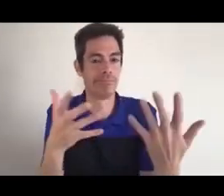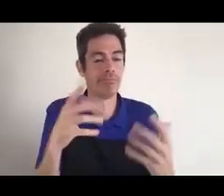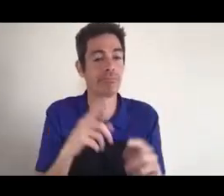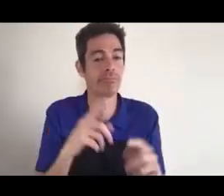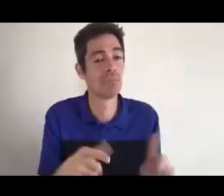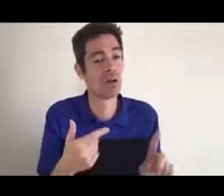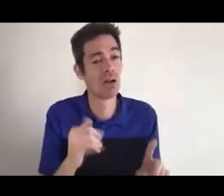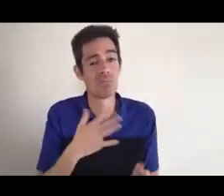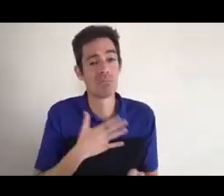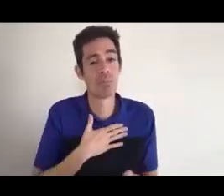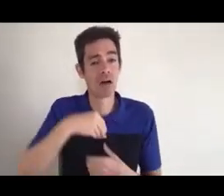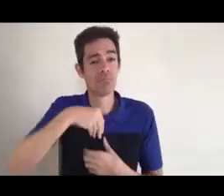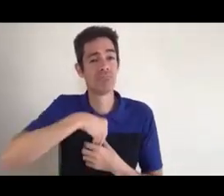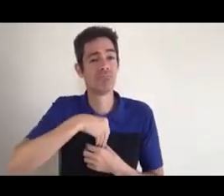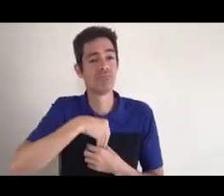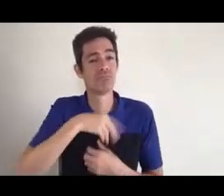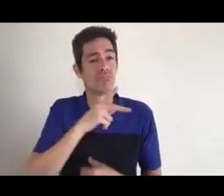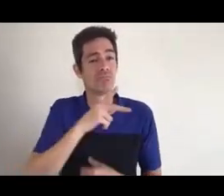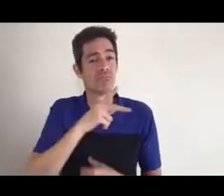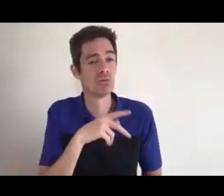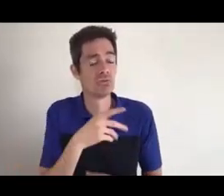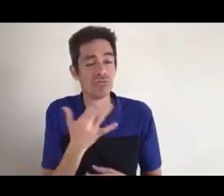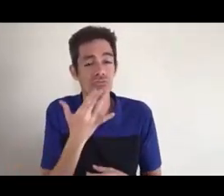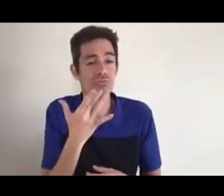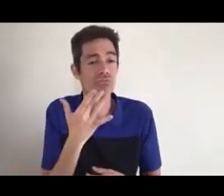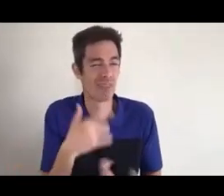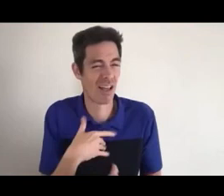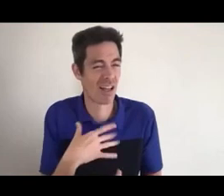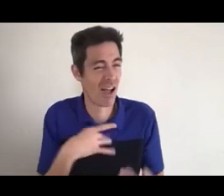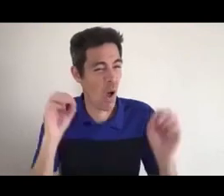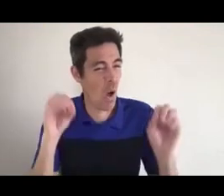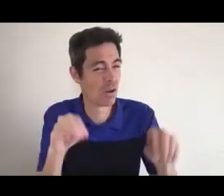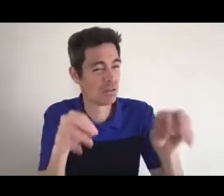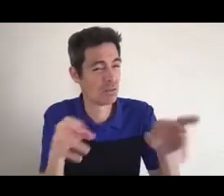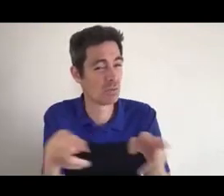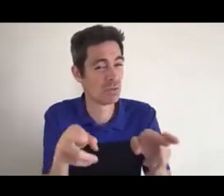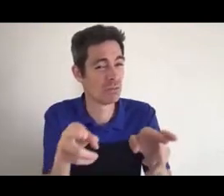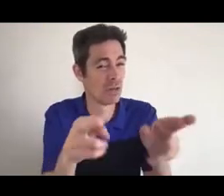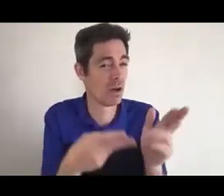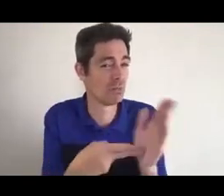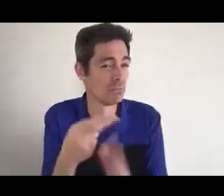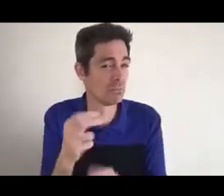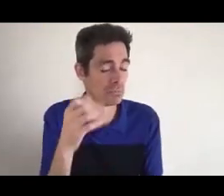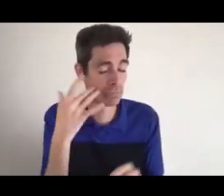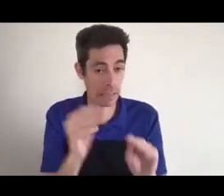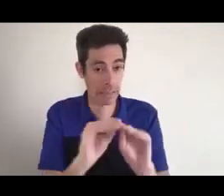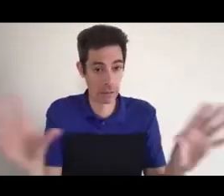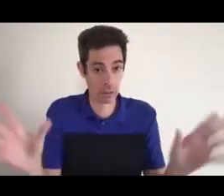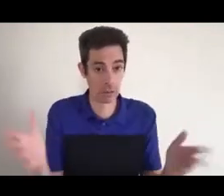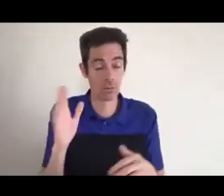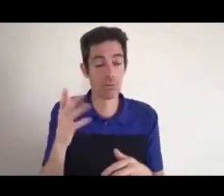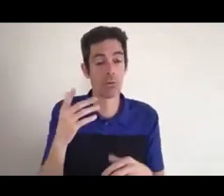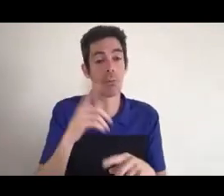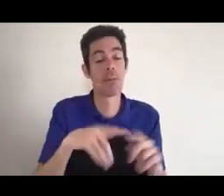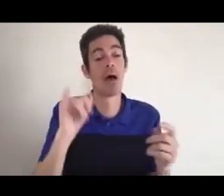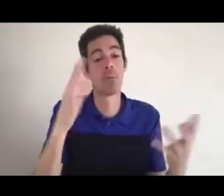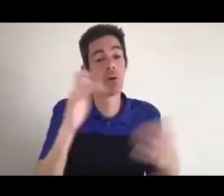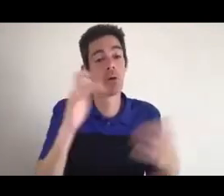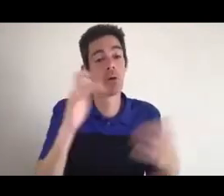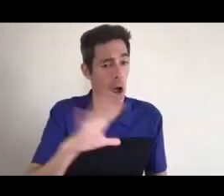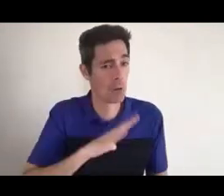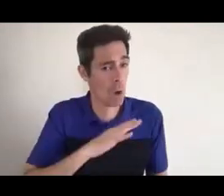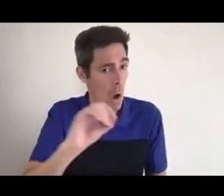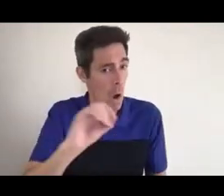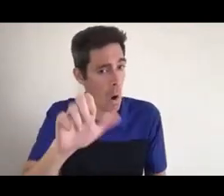perspectives. So I try to compromise, but my personal preference, I like ocean